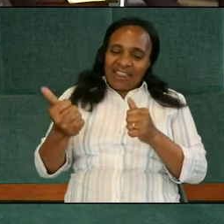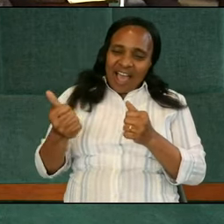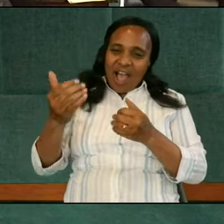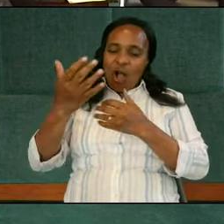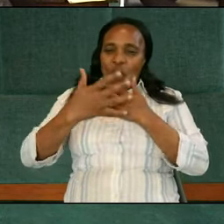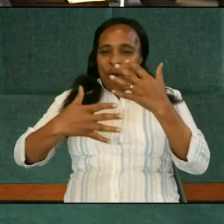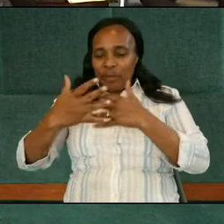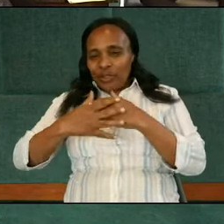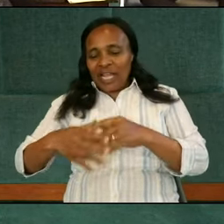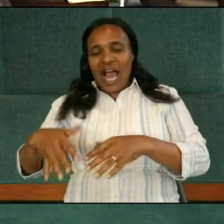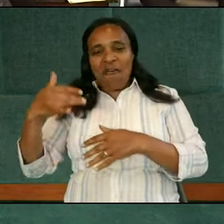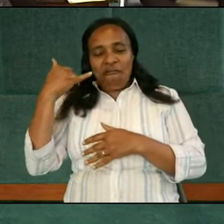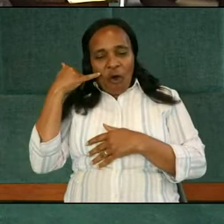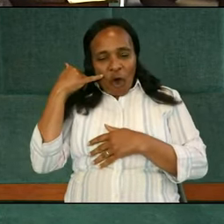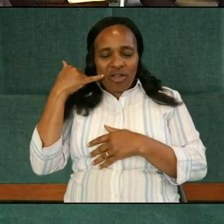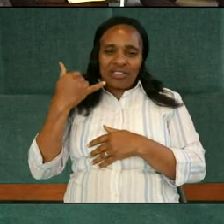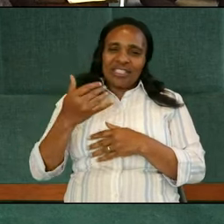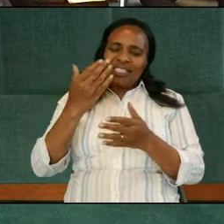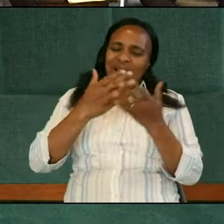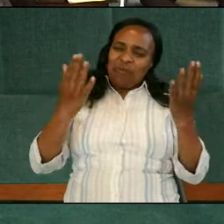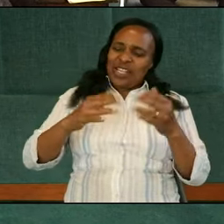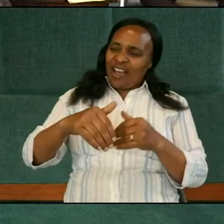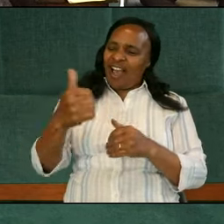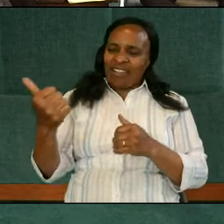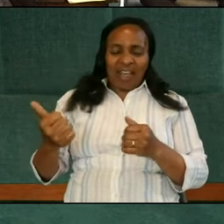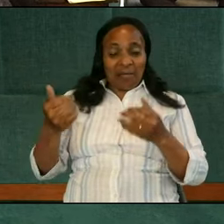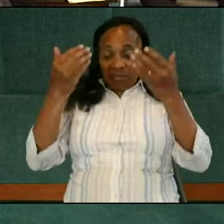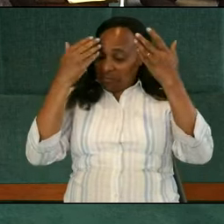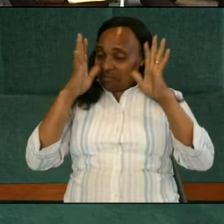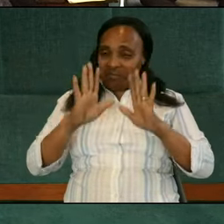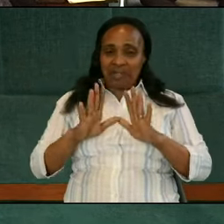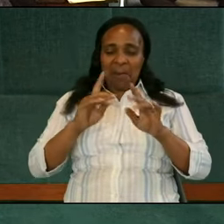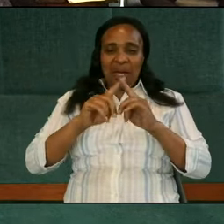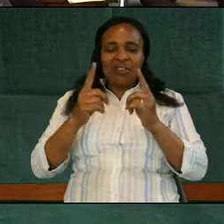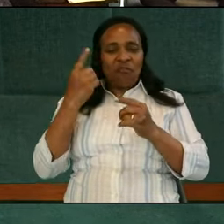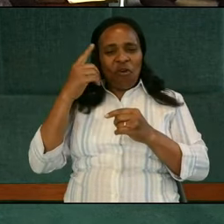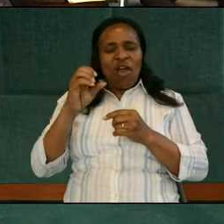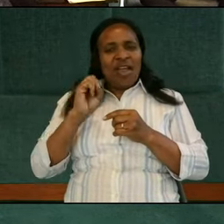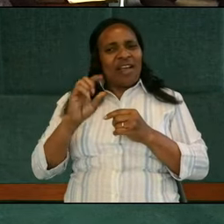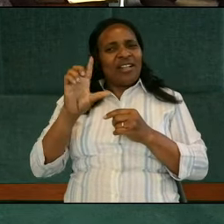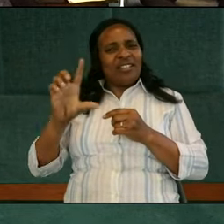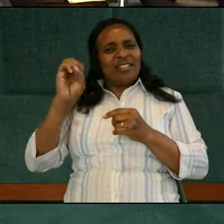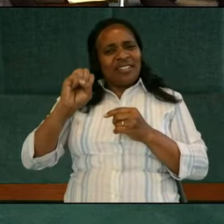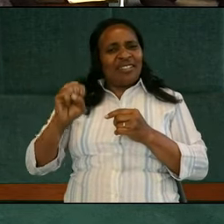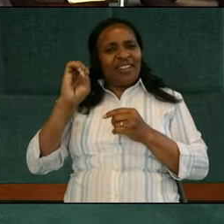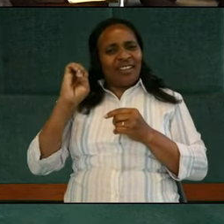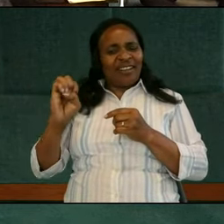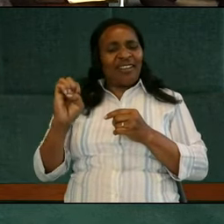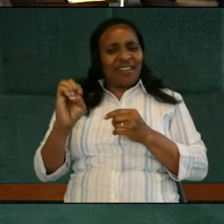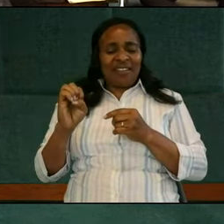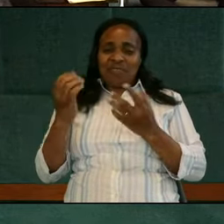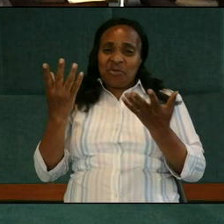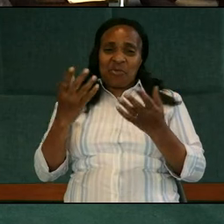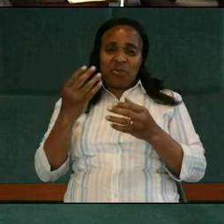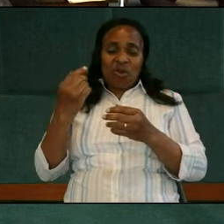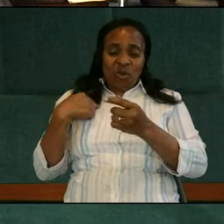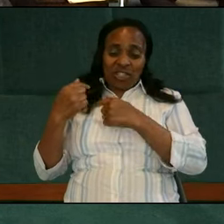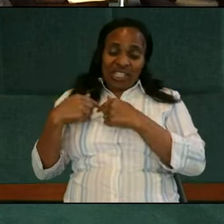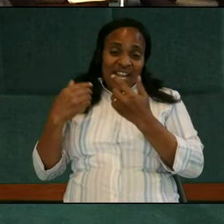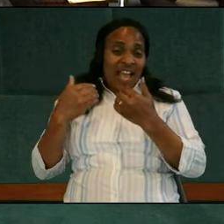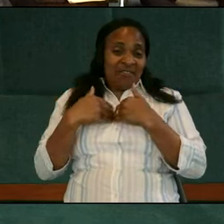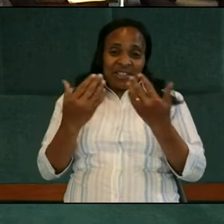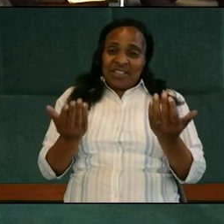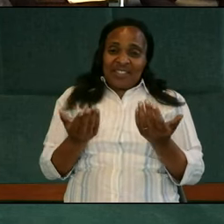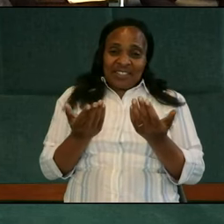some very shallow things, cell phone, yeah. You know, something else. I don't know, maybe for Elsie, possibly, maybe for her, she would consider having,